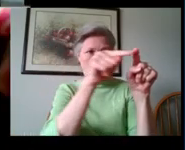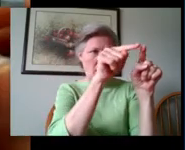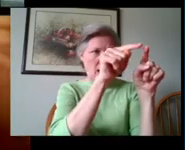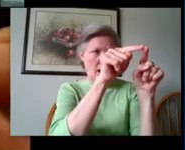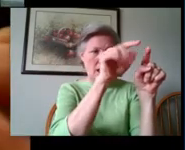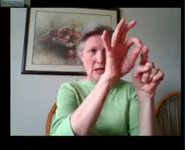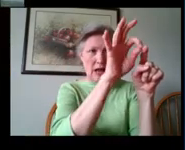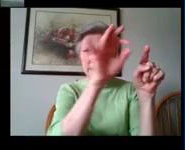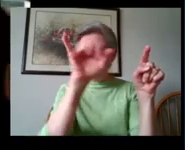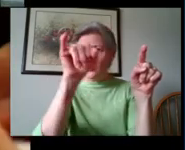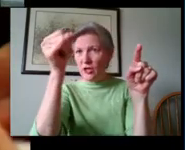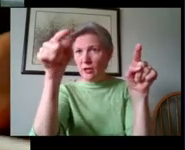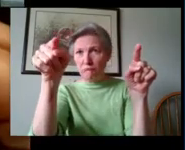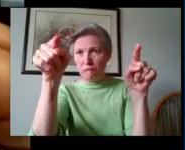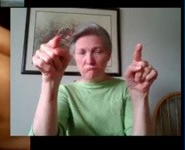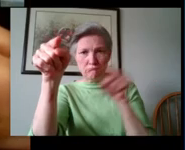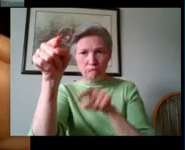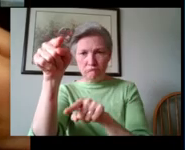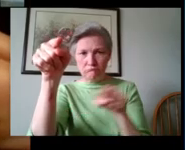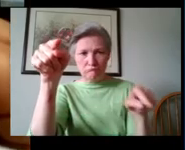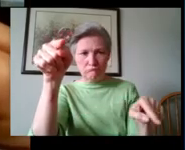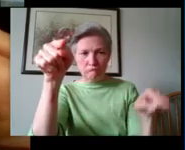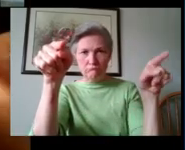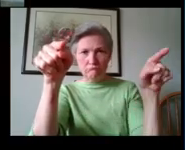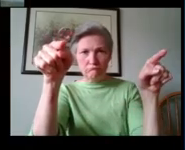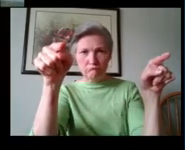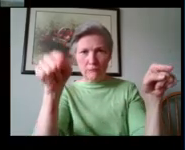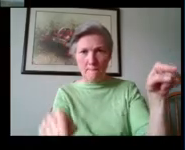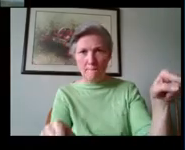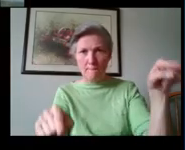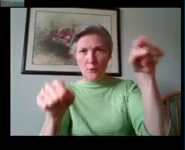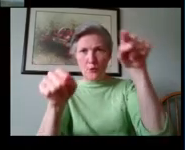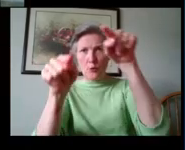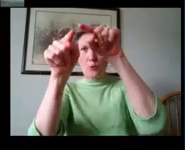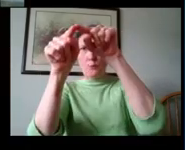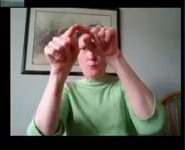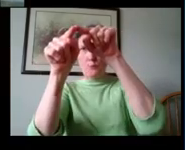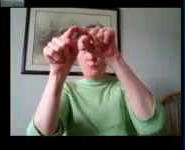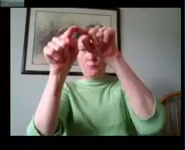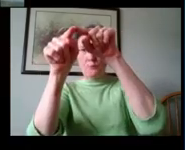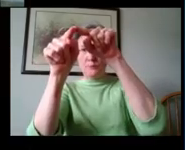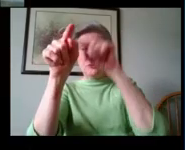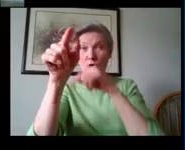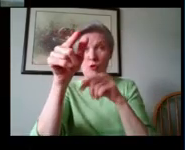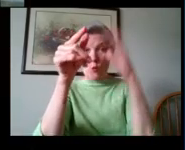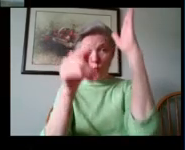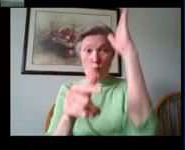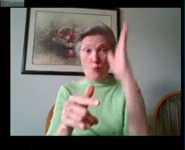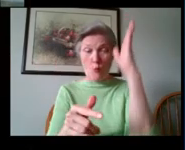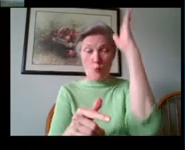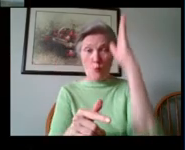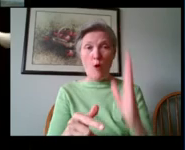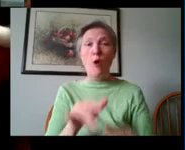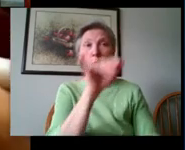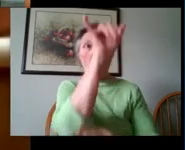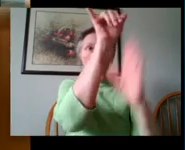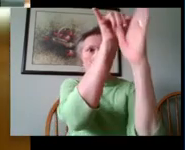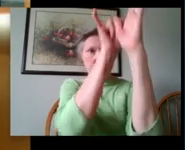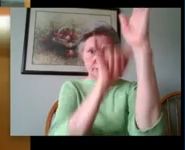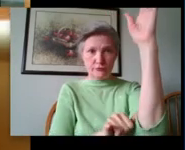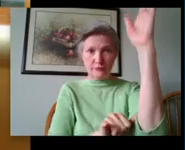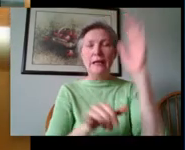on my y-axis. So I know that the y point coordinate for this point is 9.